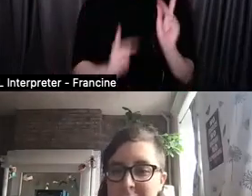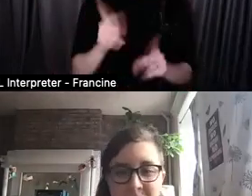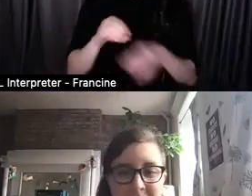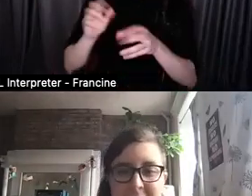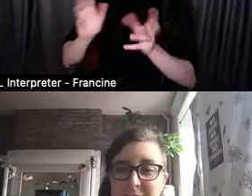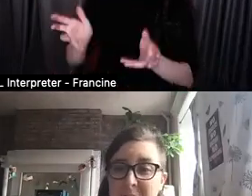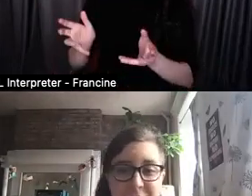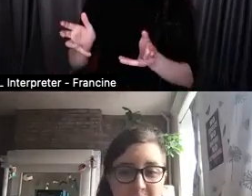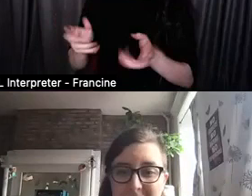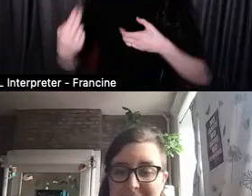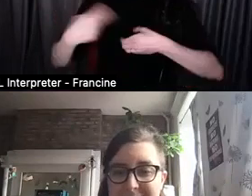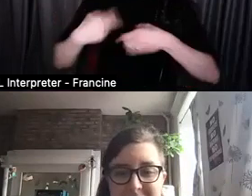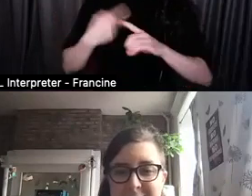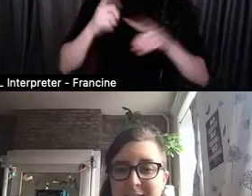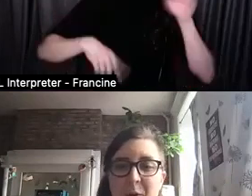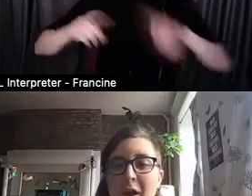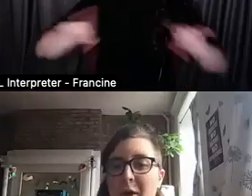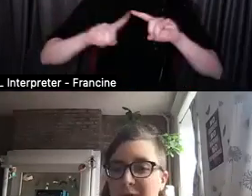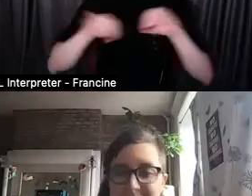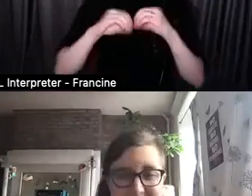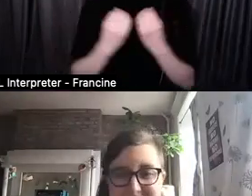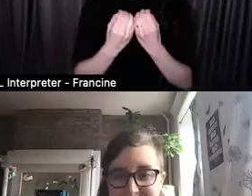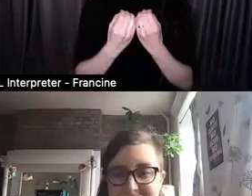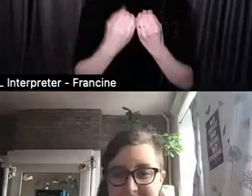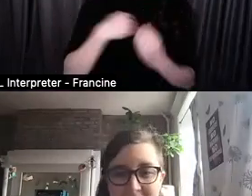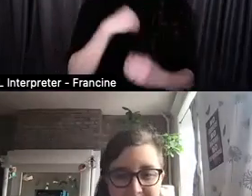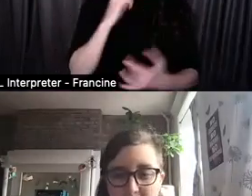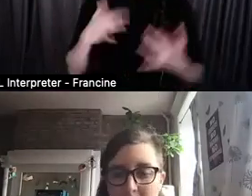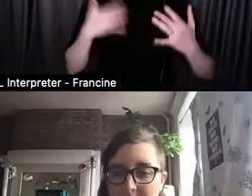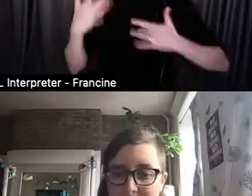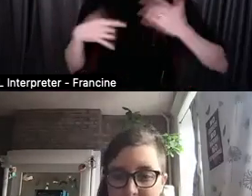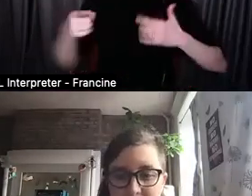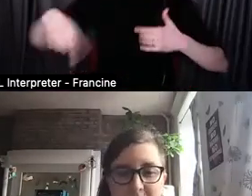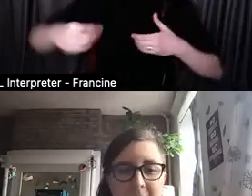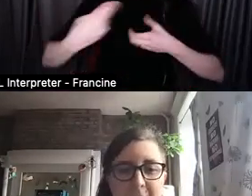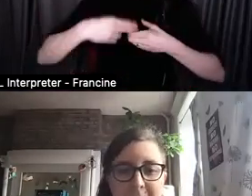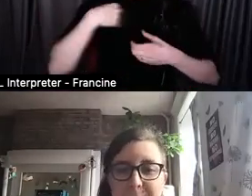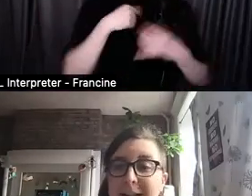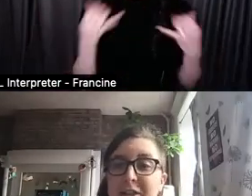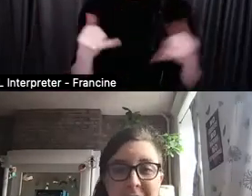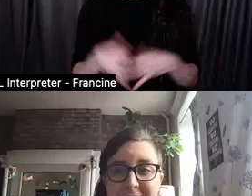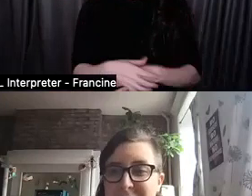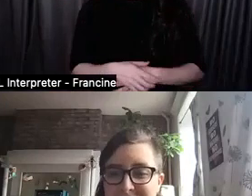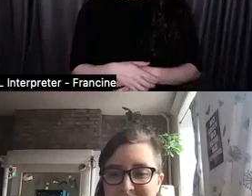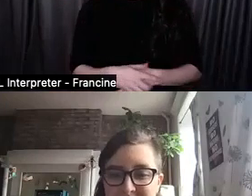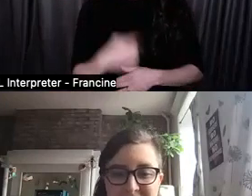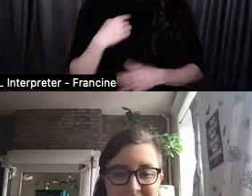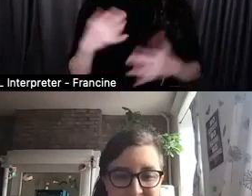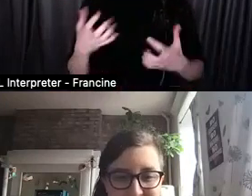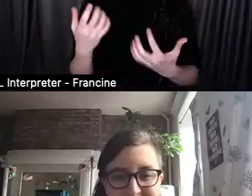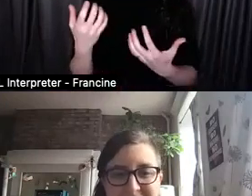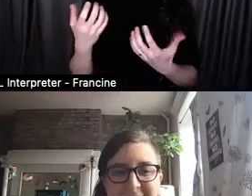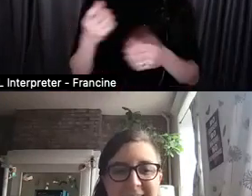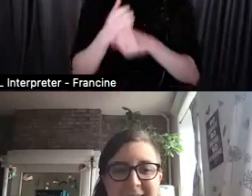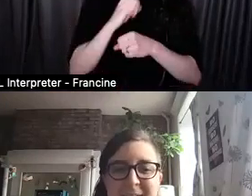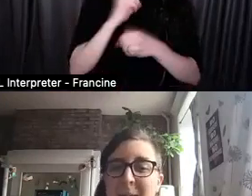who are joining us from different organizations. So we're really excited to have you all here. But I do want to leave plenty of time for our